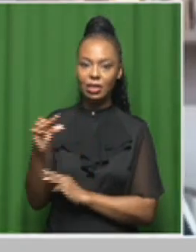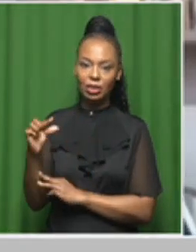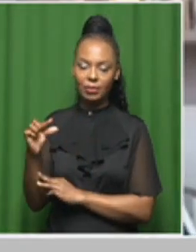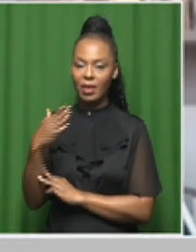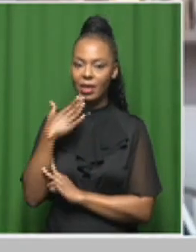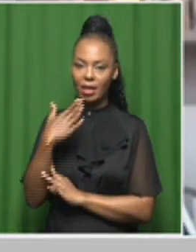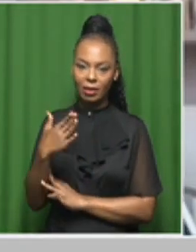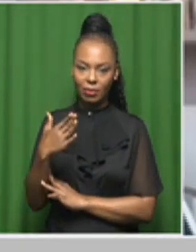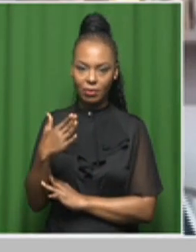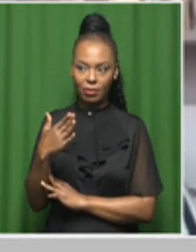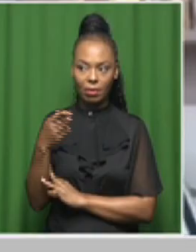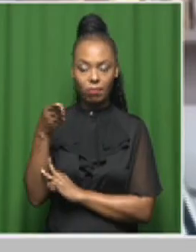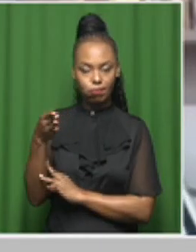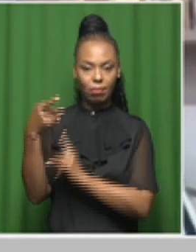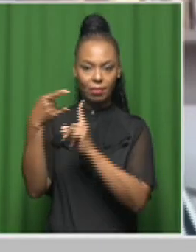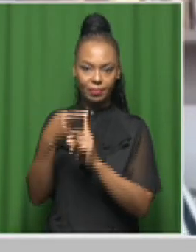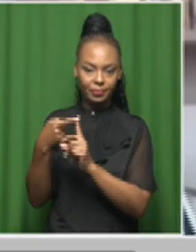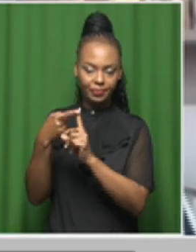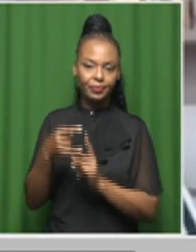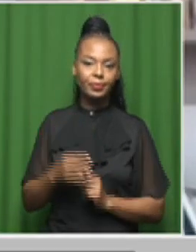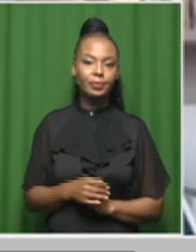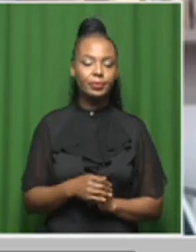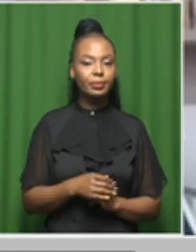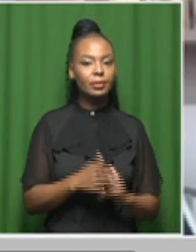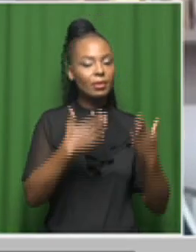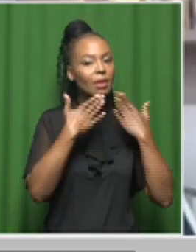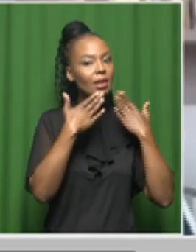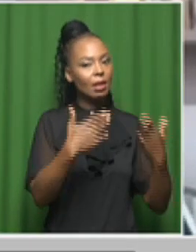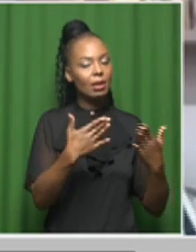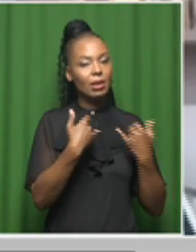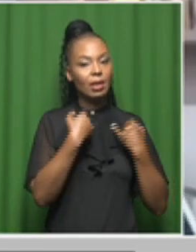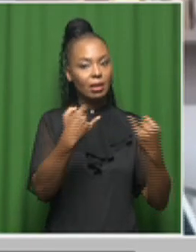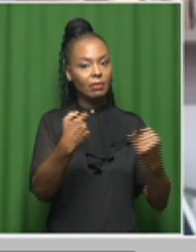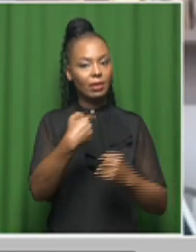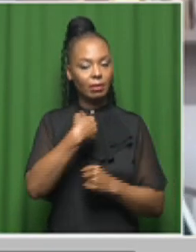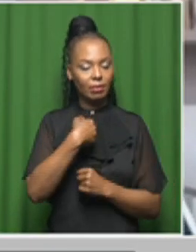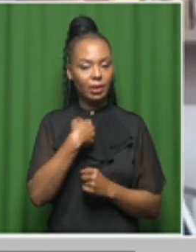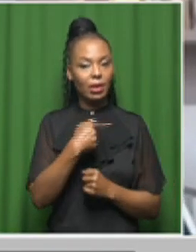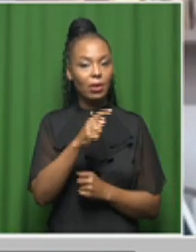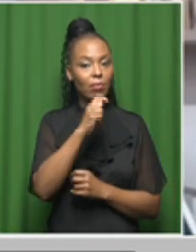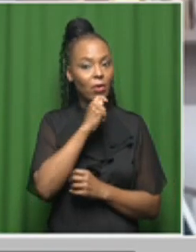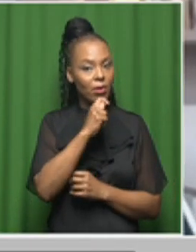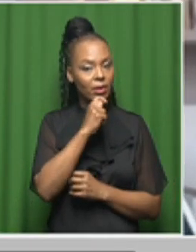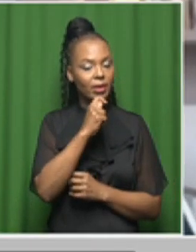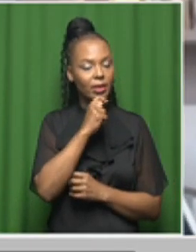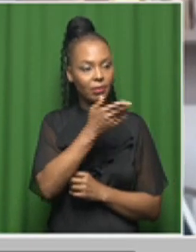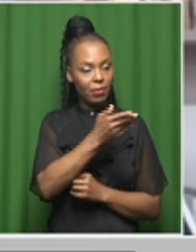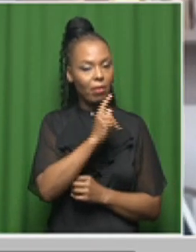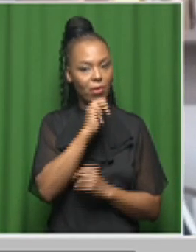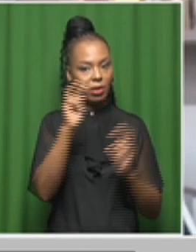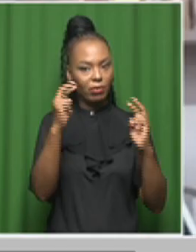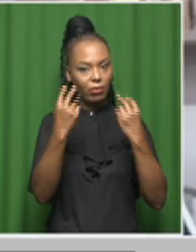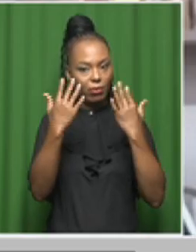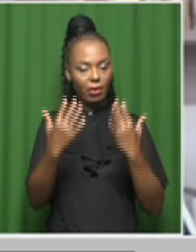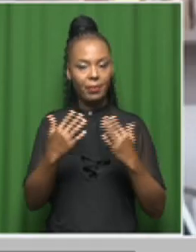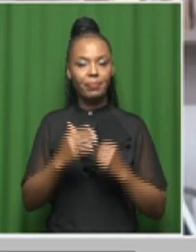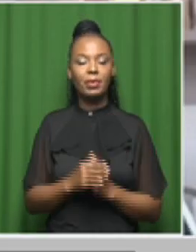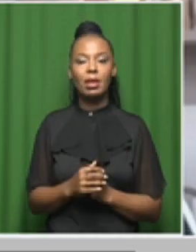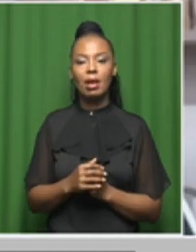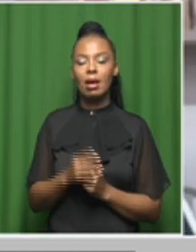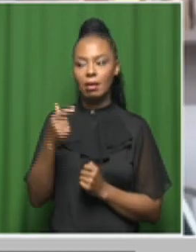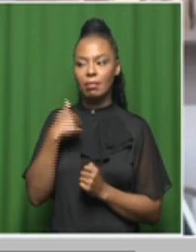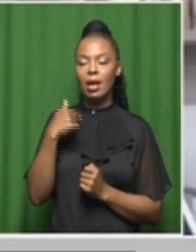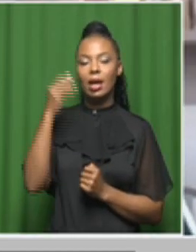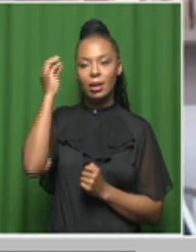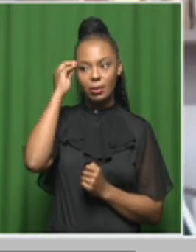program. Thank you for having me, and good morning to you and the viewers. I know this has been you've been calling for people